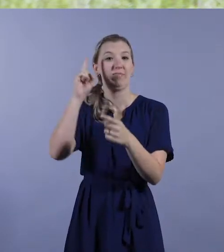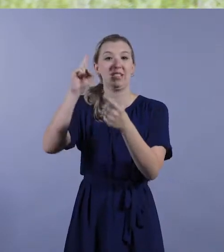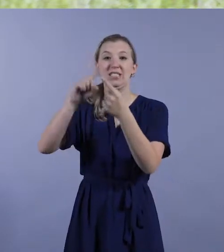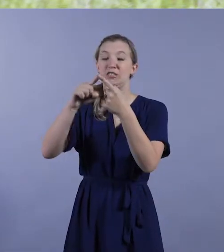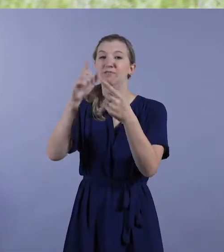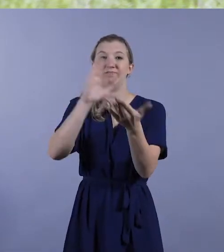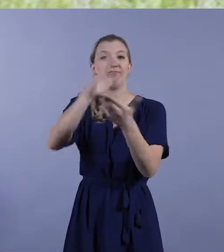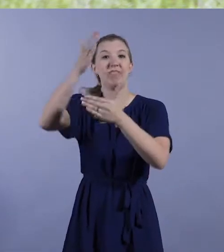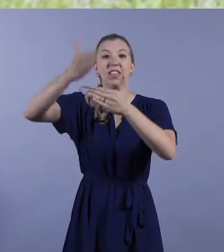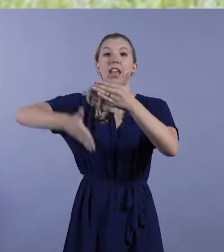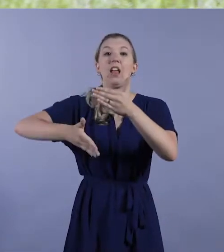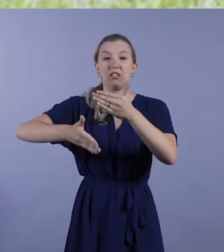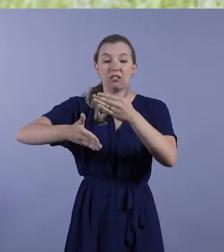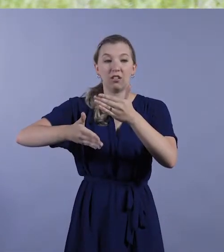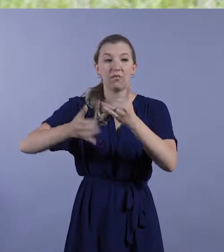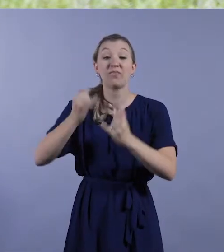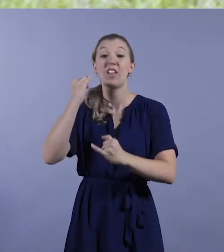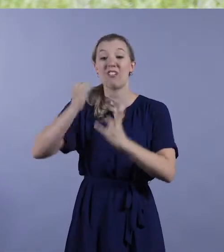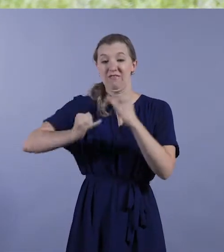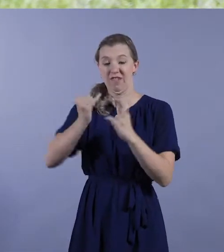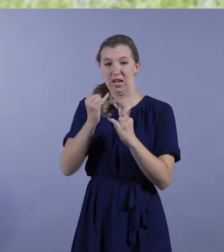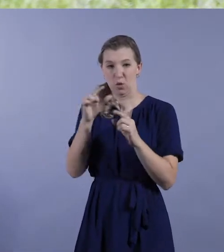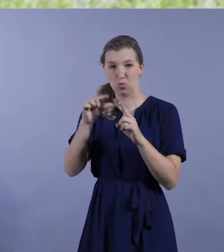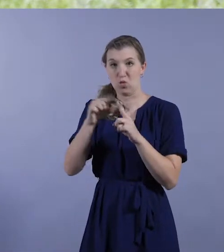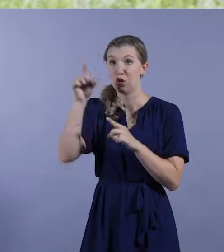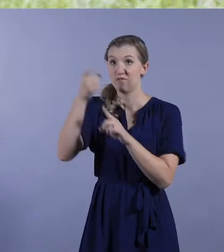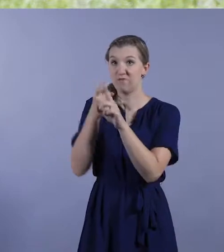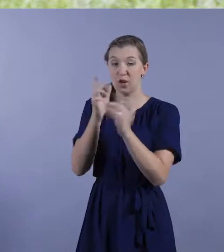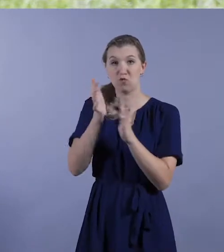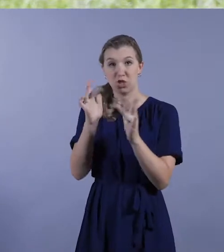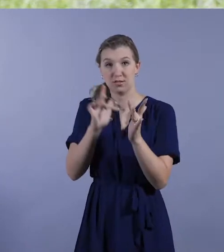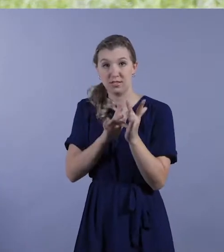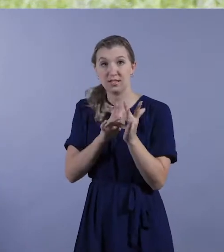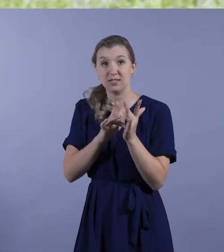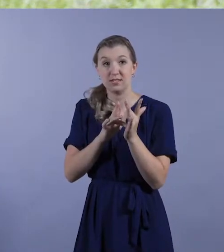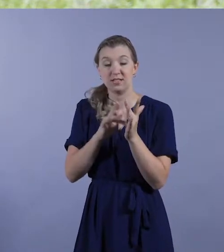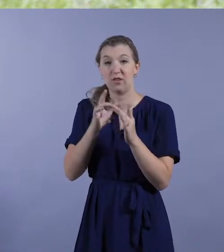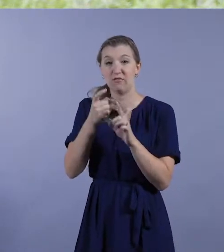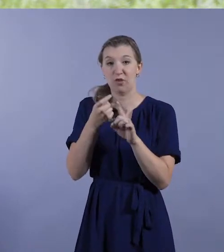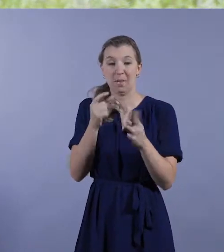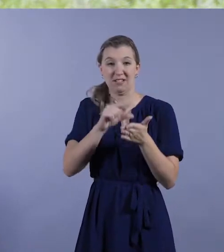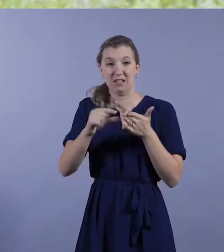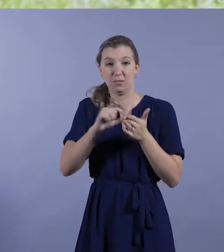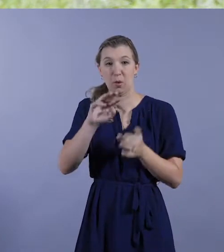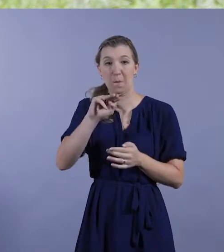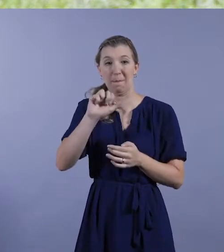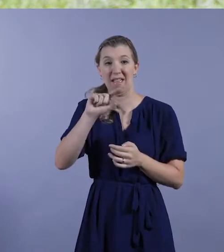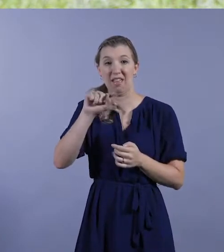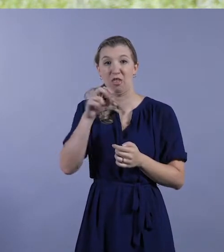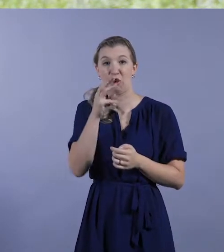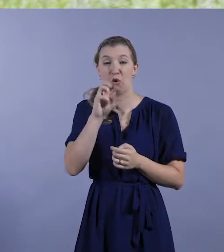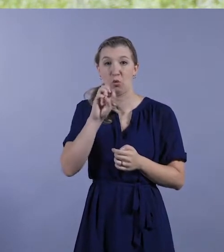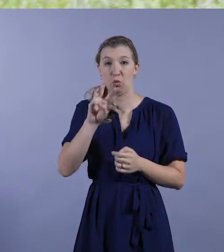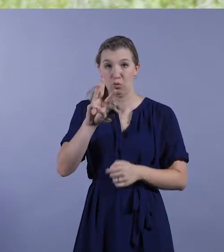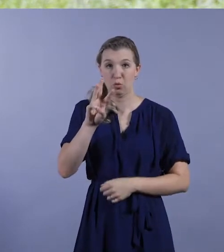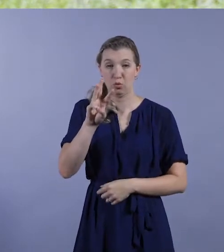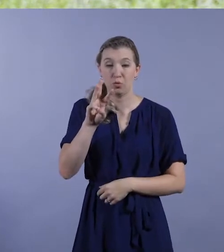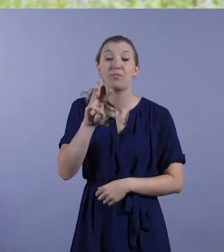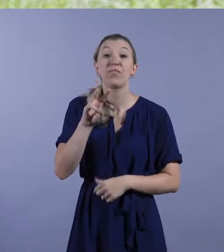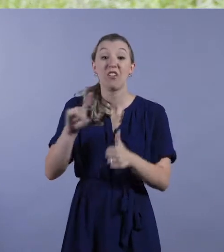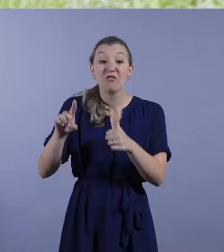Those are the final words we have Jesus speaking, as recorded in Matthew's gospel. And they were those first